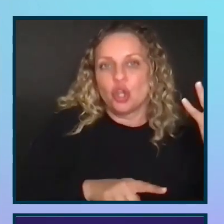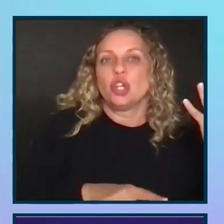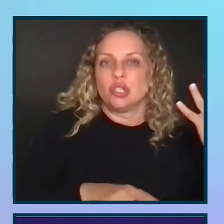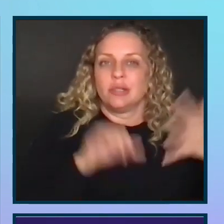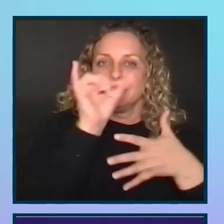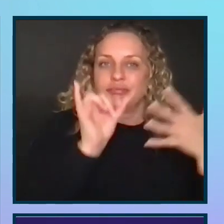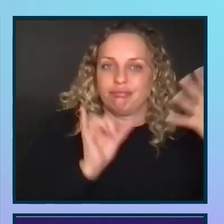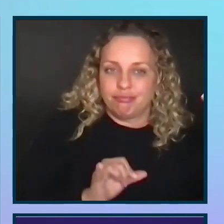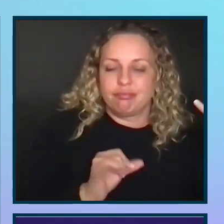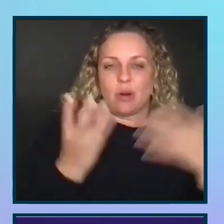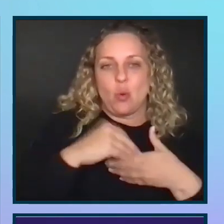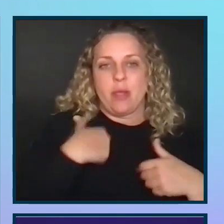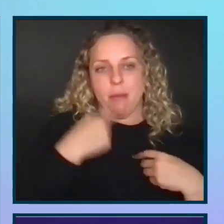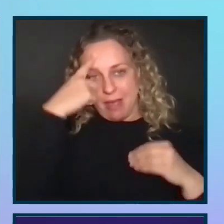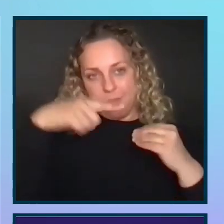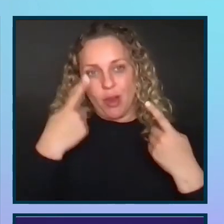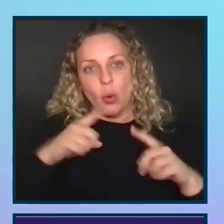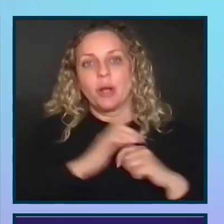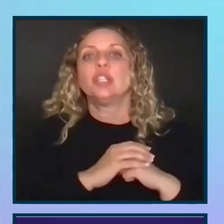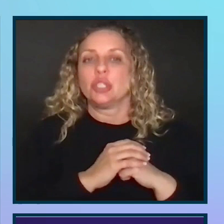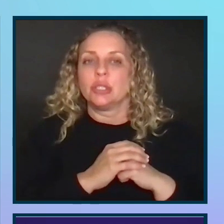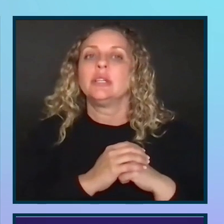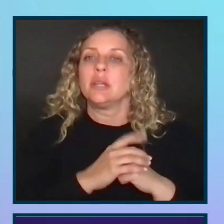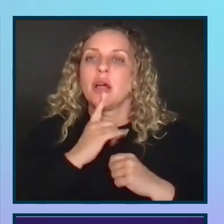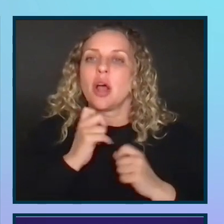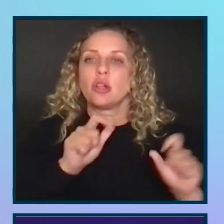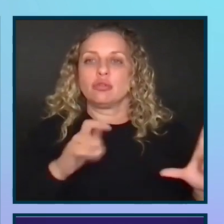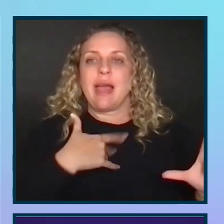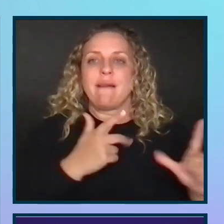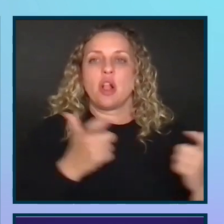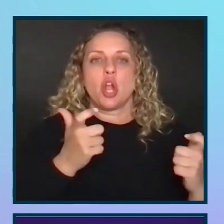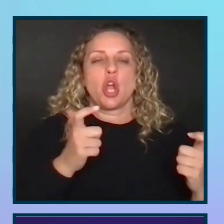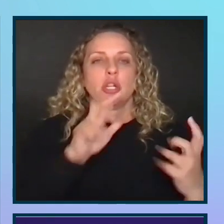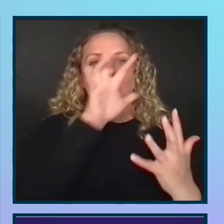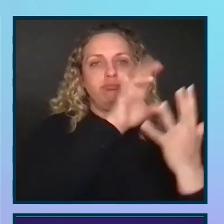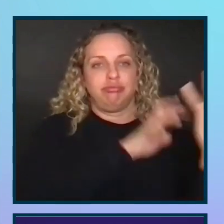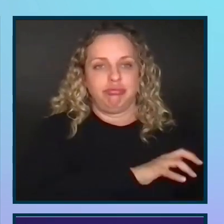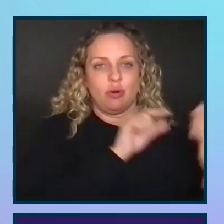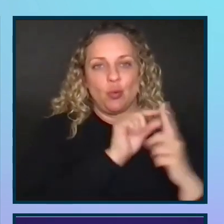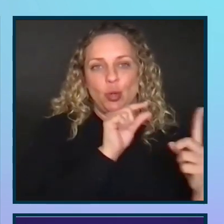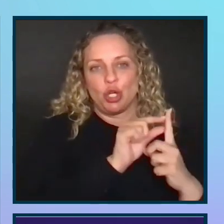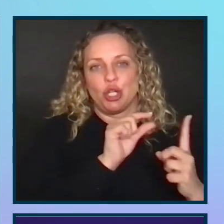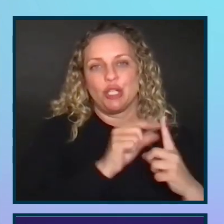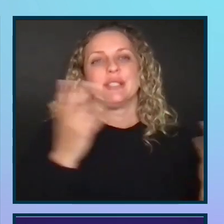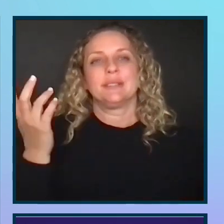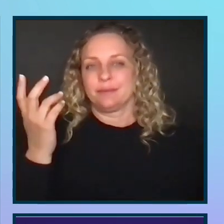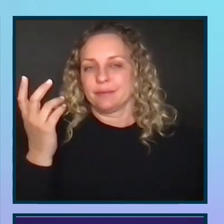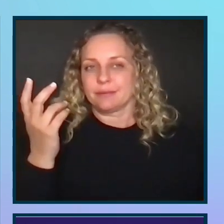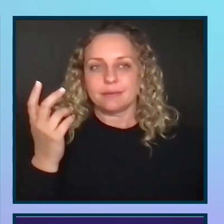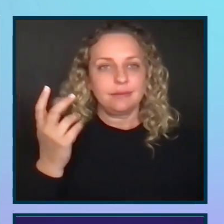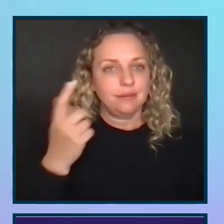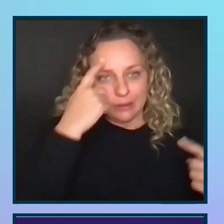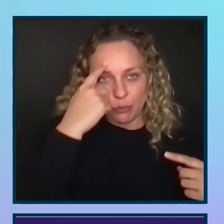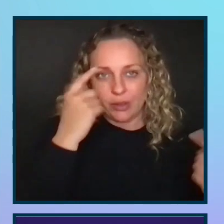and words that go with how my brain works. On the screen right now, I just have a large jumble of words, such as a brain